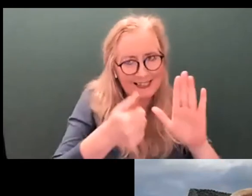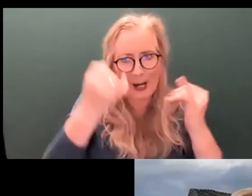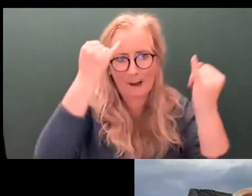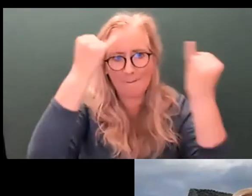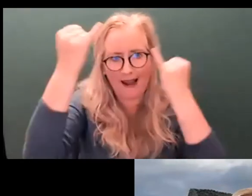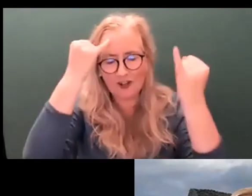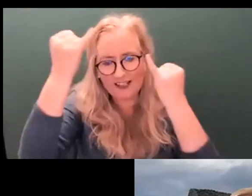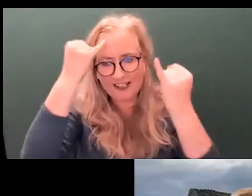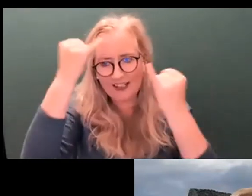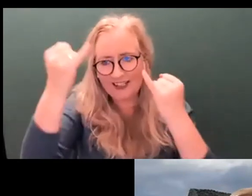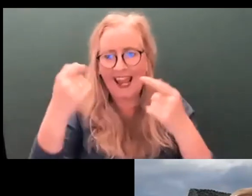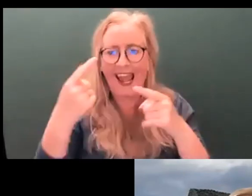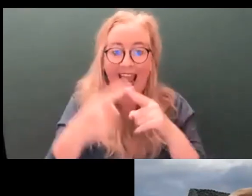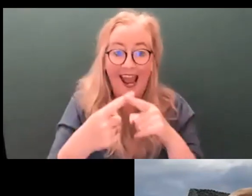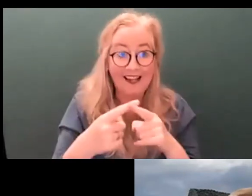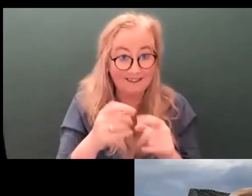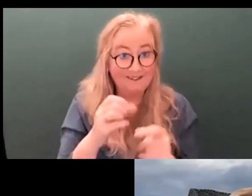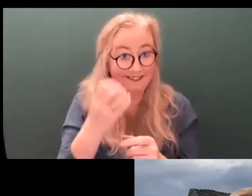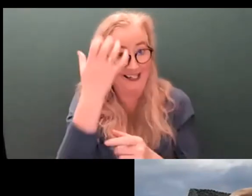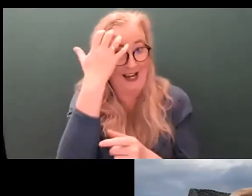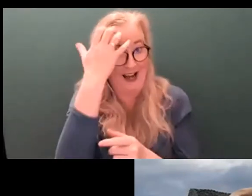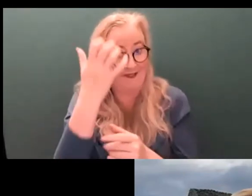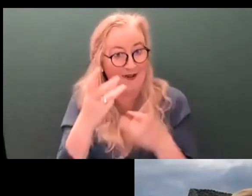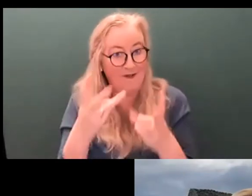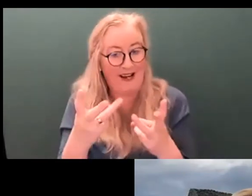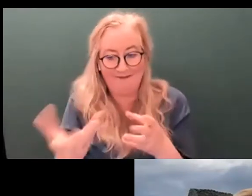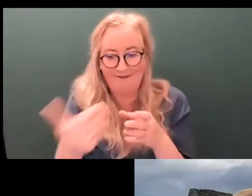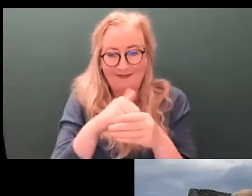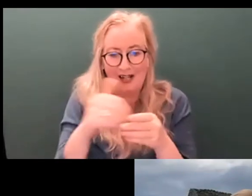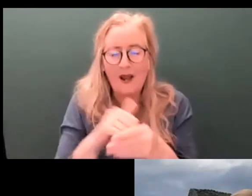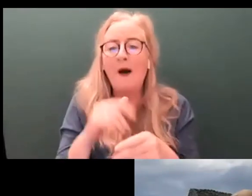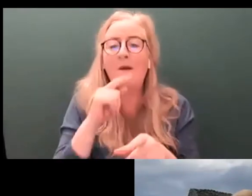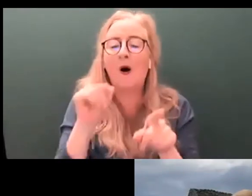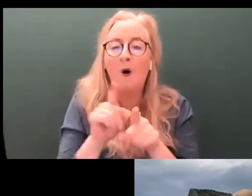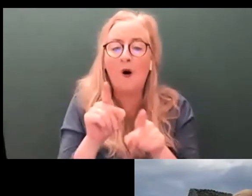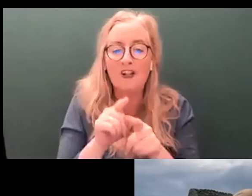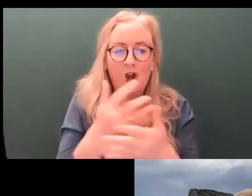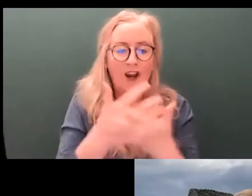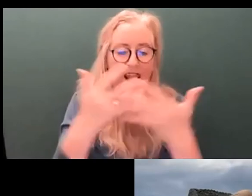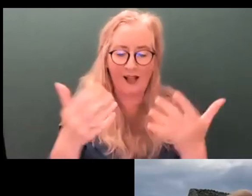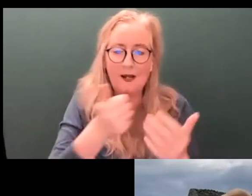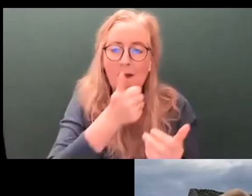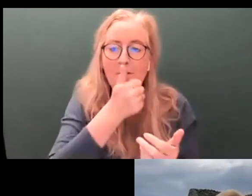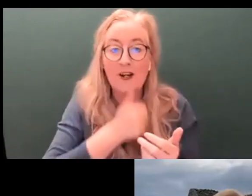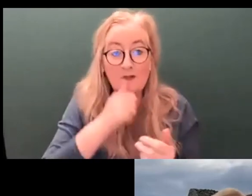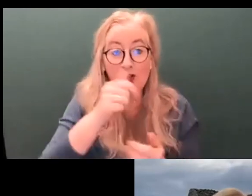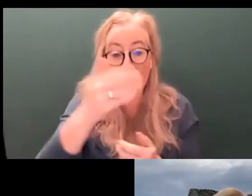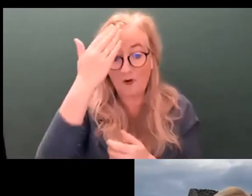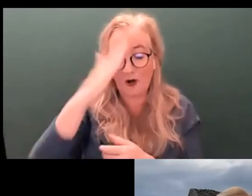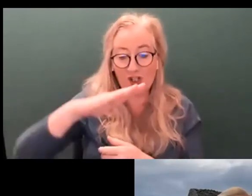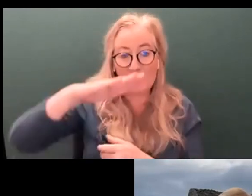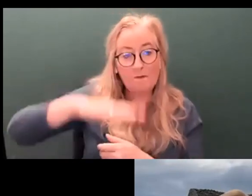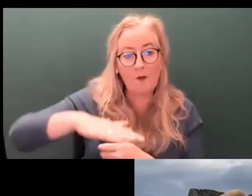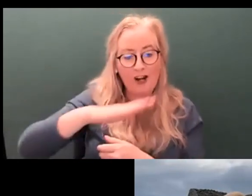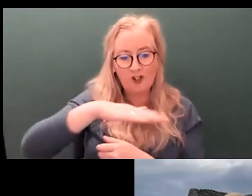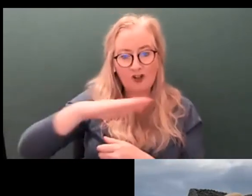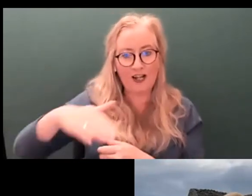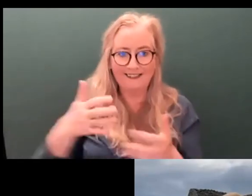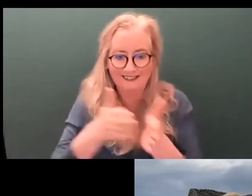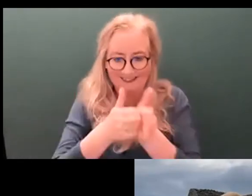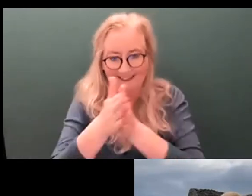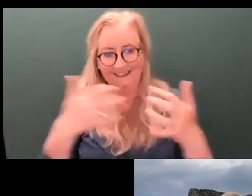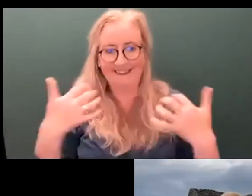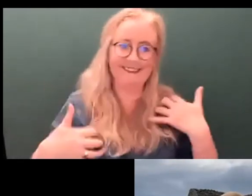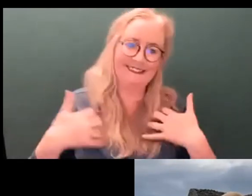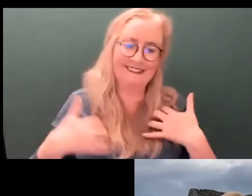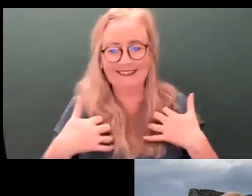ingenuity. But I would imagine above all with great patience, because small children, as we know, are hugely enthusiastic, but they